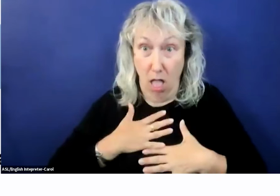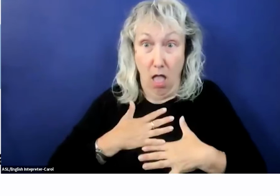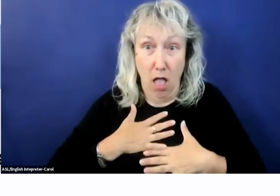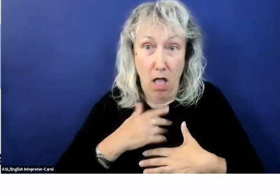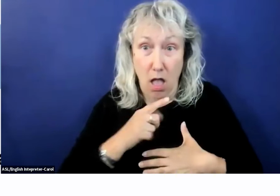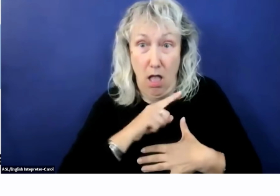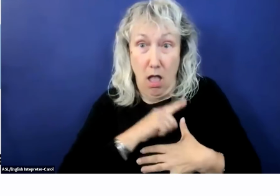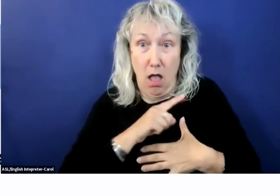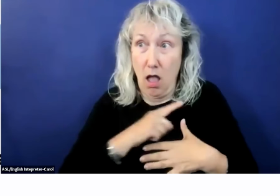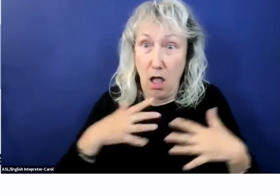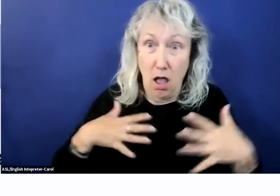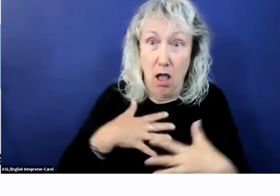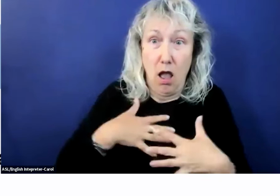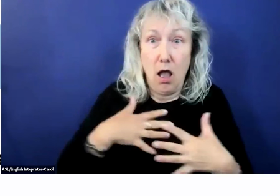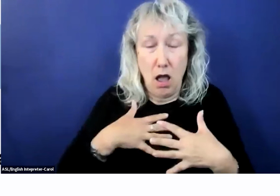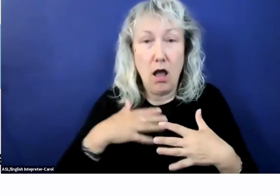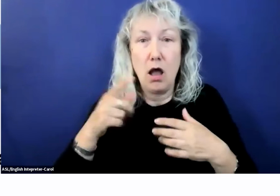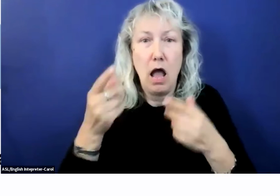combat social isolation.